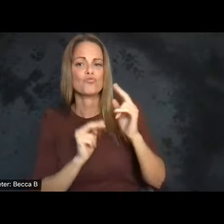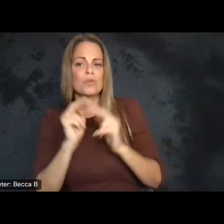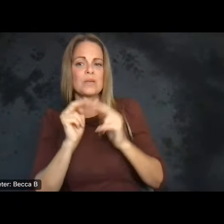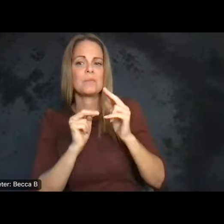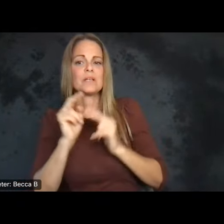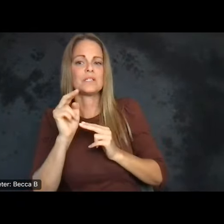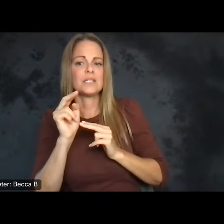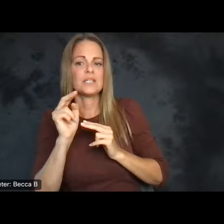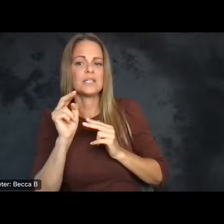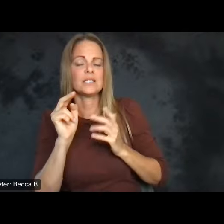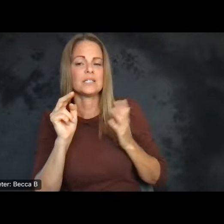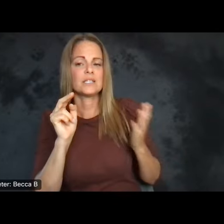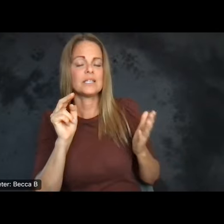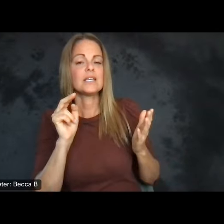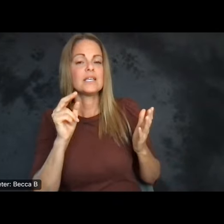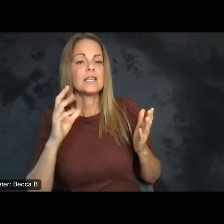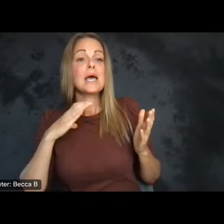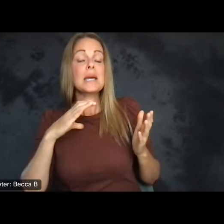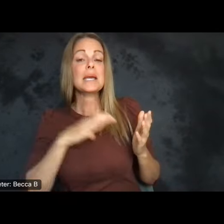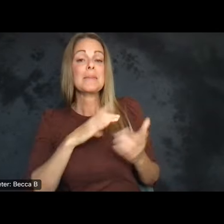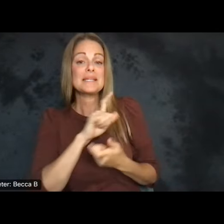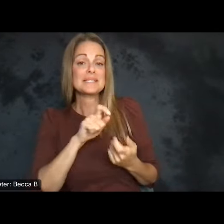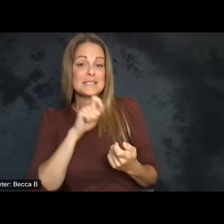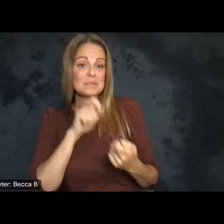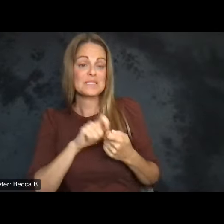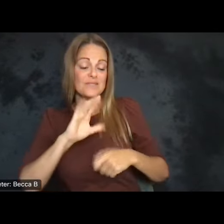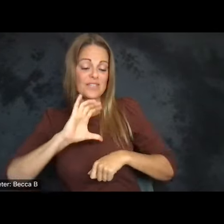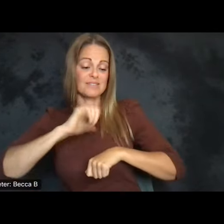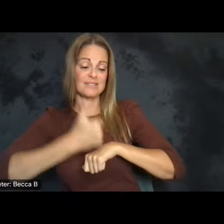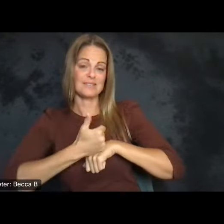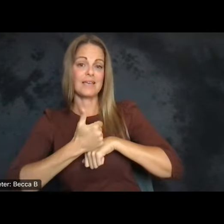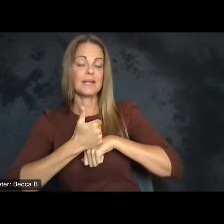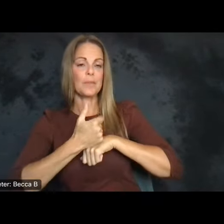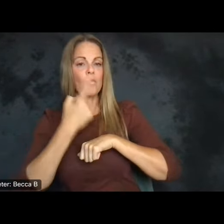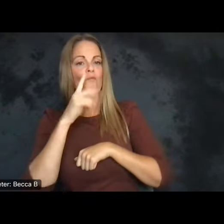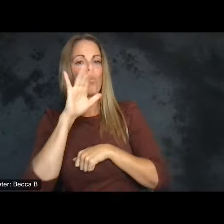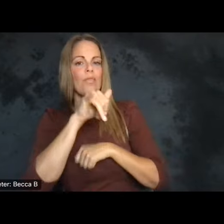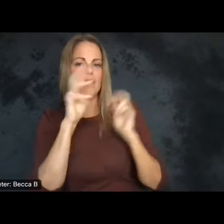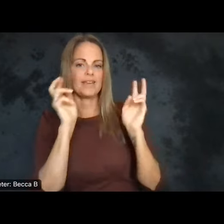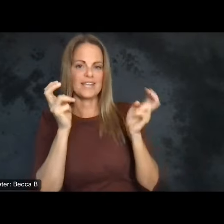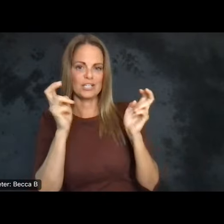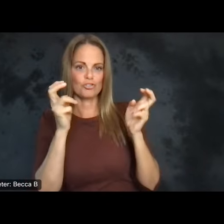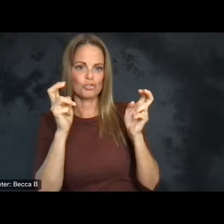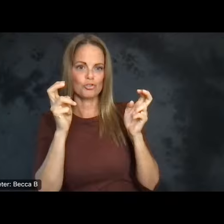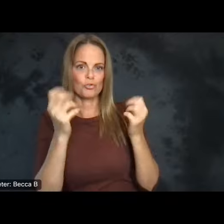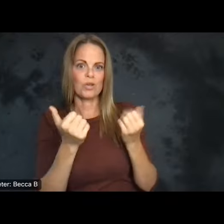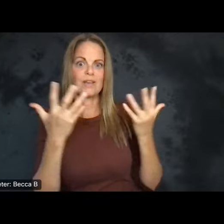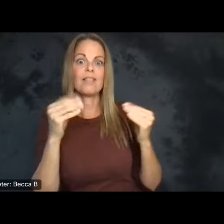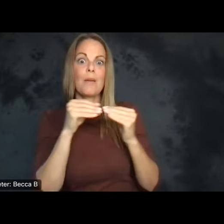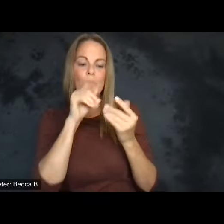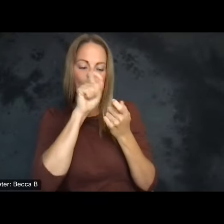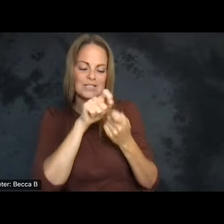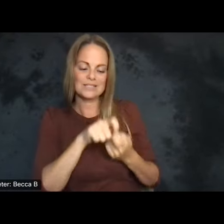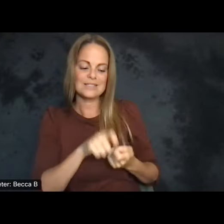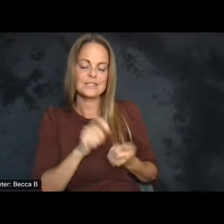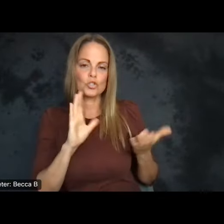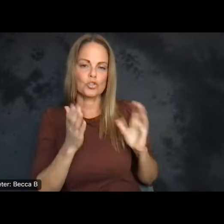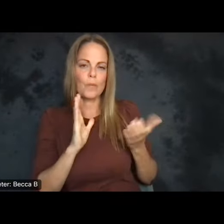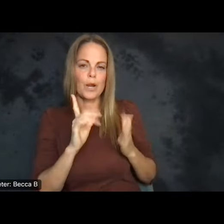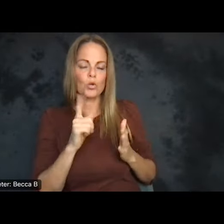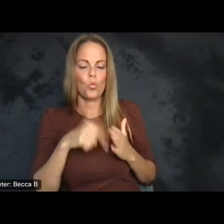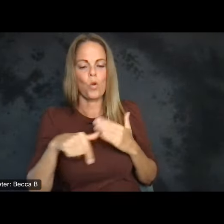a building committee specifically set up to address that, and they got into a whole bunch more details than what we've got available